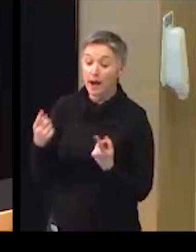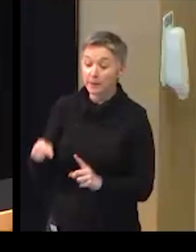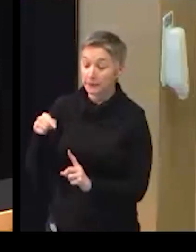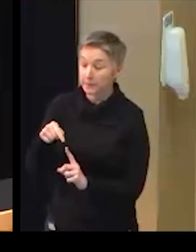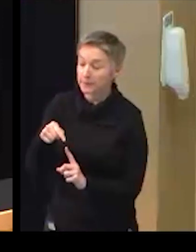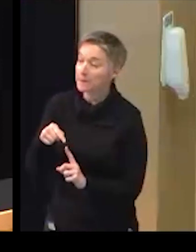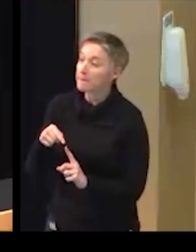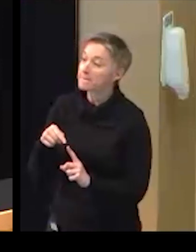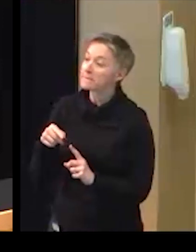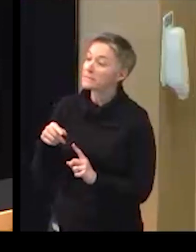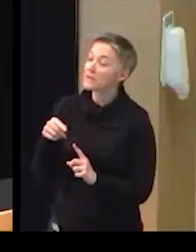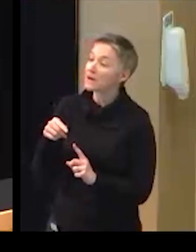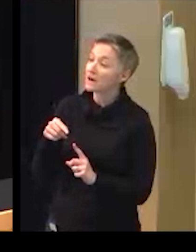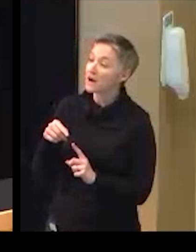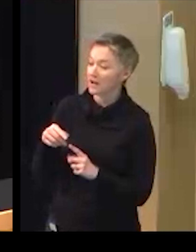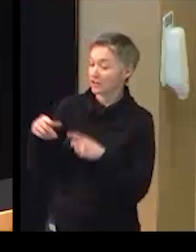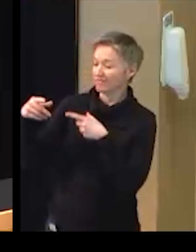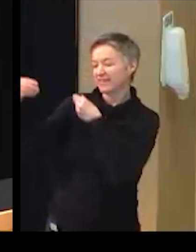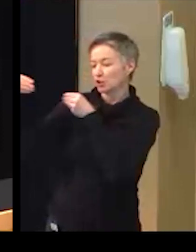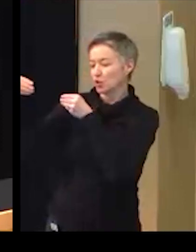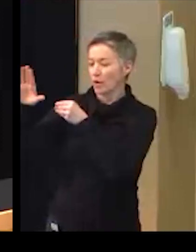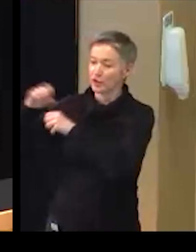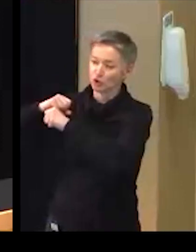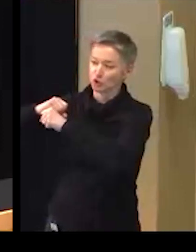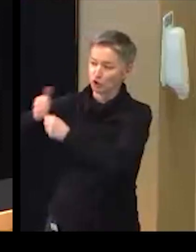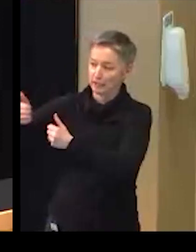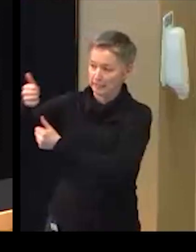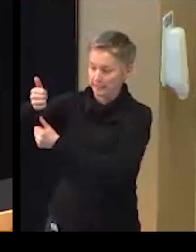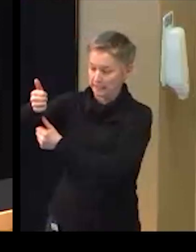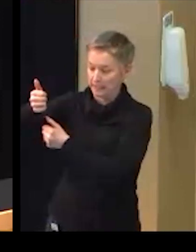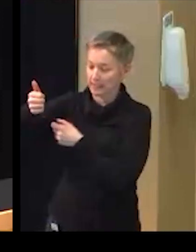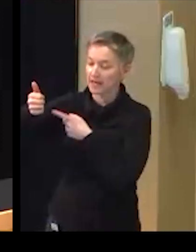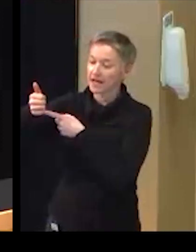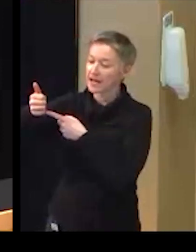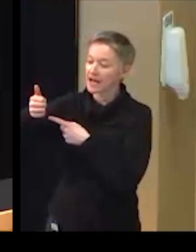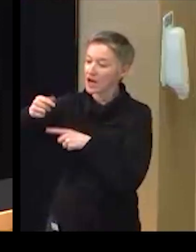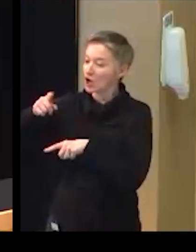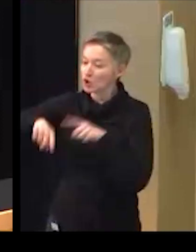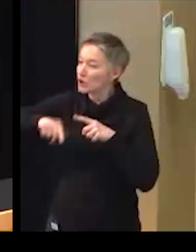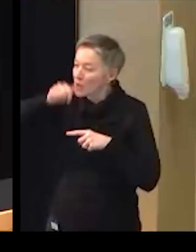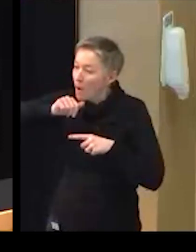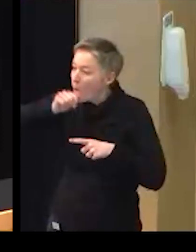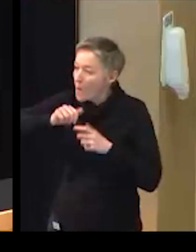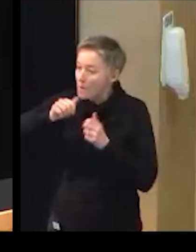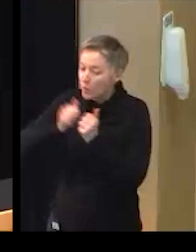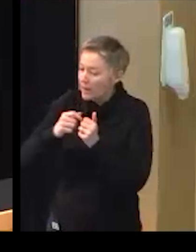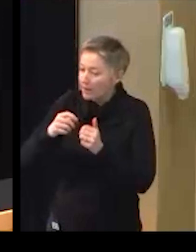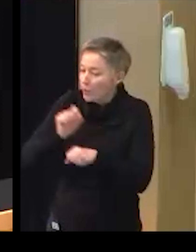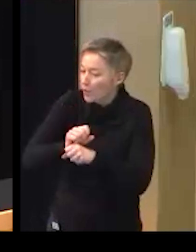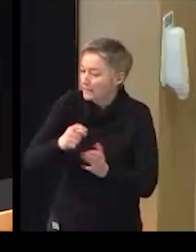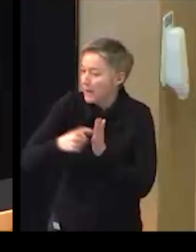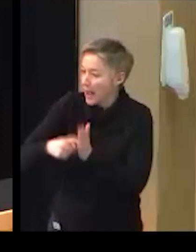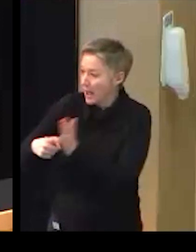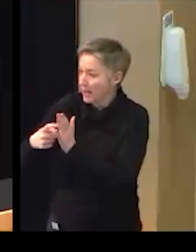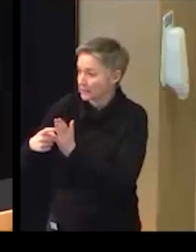the director of store security was not able to cope with many of the demands, particularly during